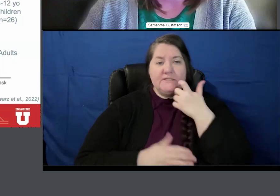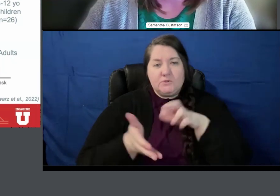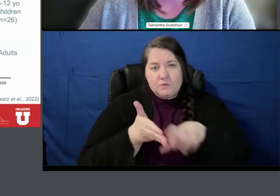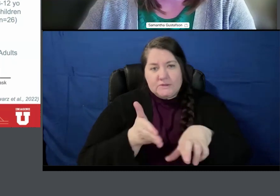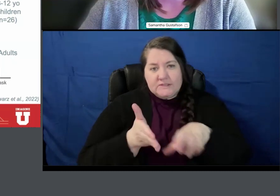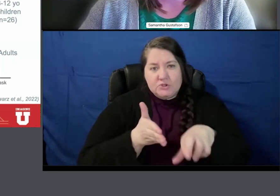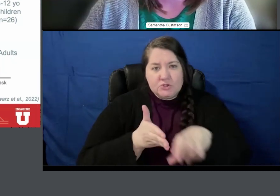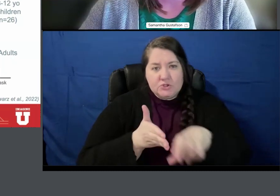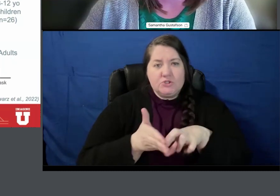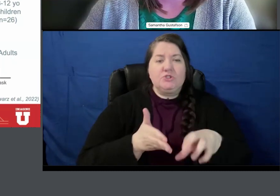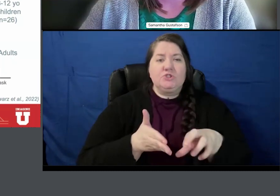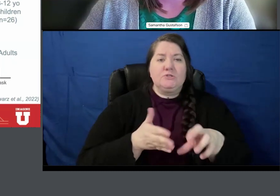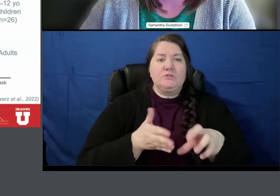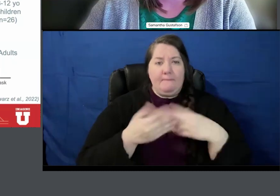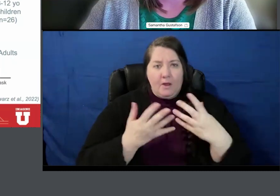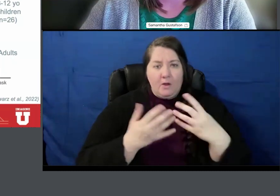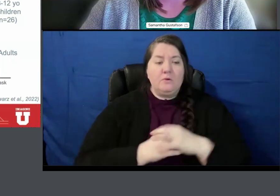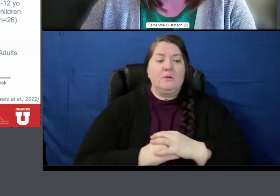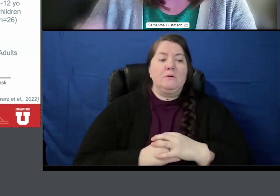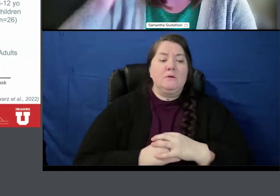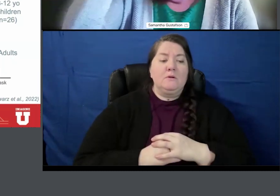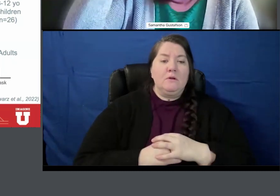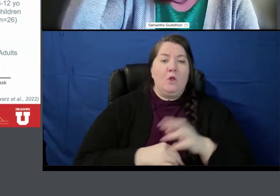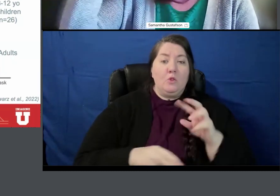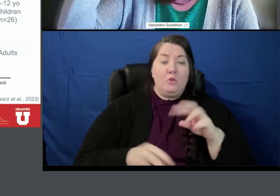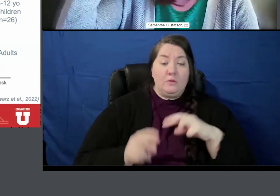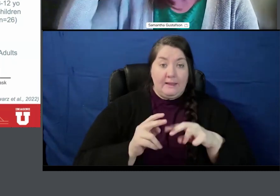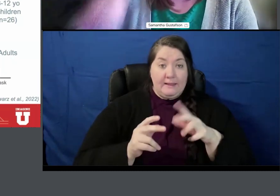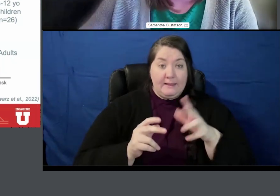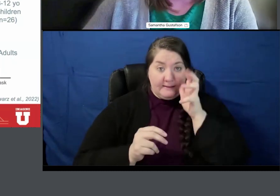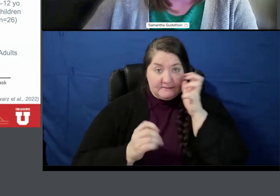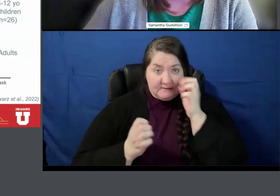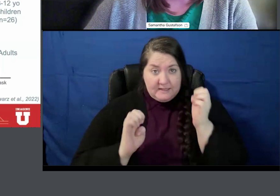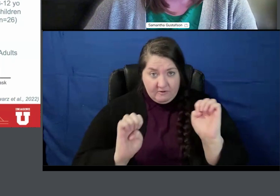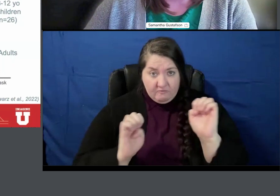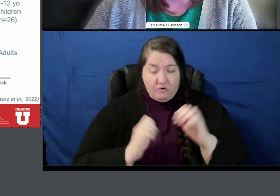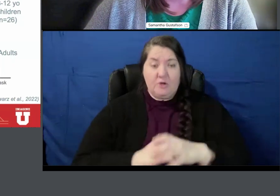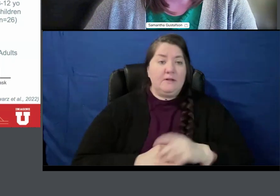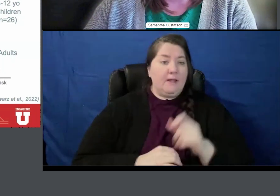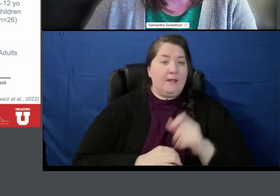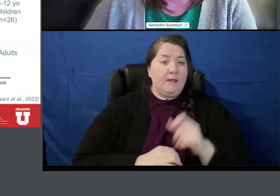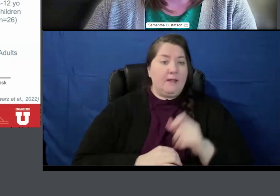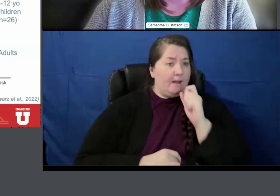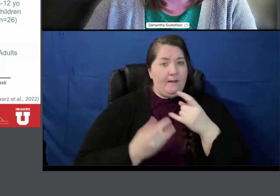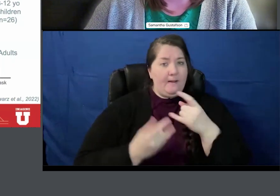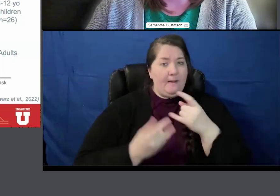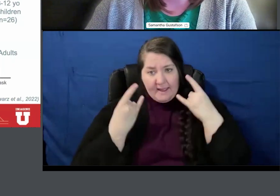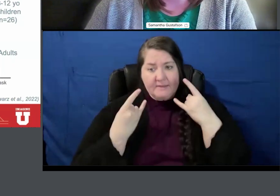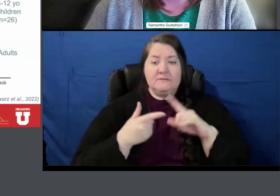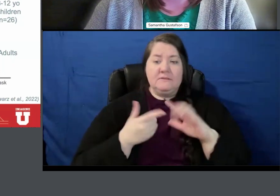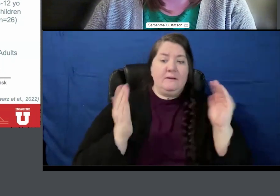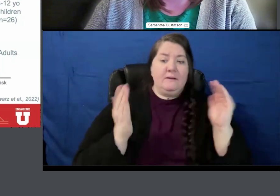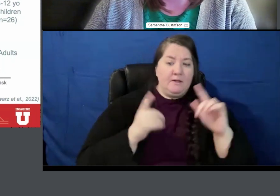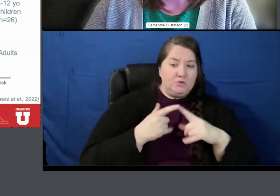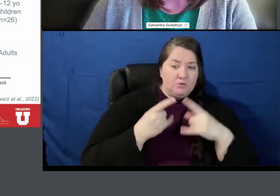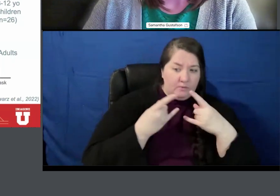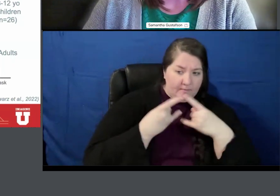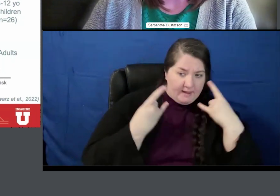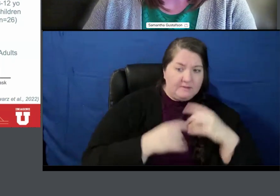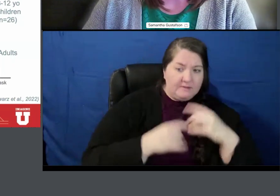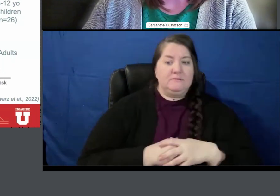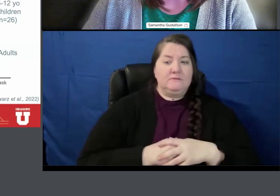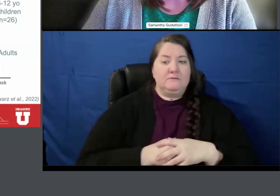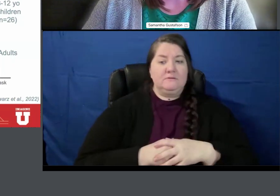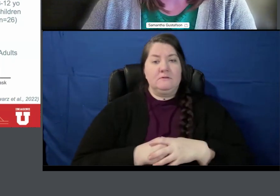this past year that looked at listening effort in an unmasked versus a masked condition.